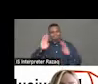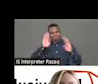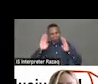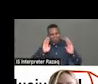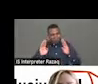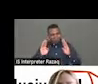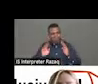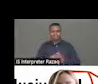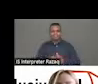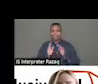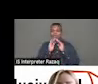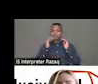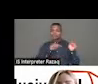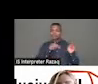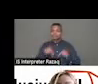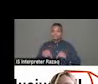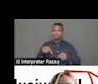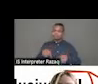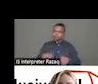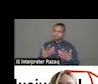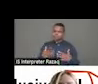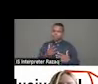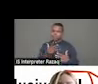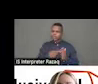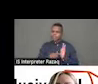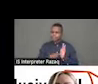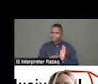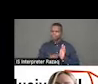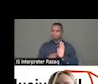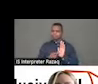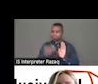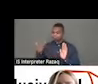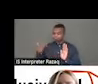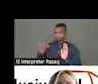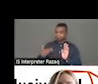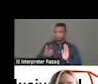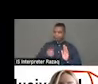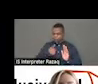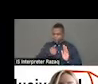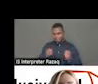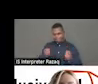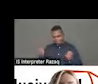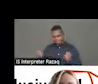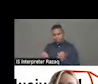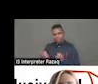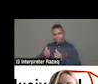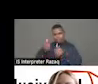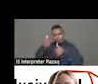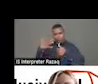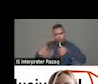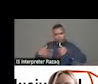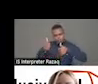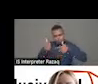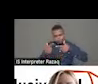big and important event. As Julia mentioned, I'm working as a Inclusive Education